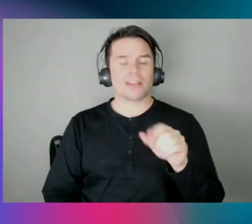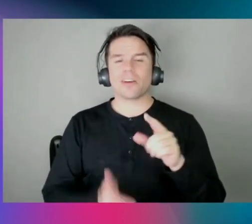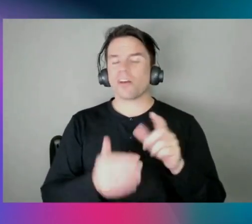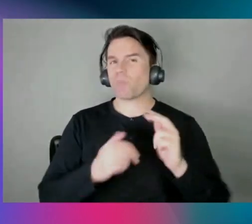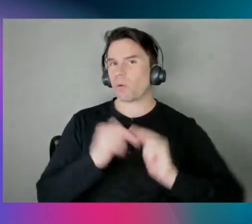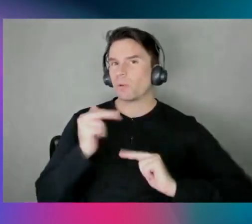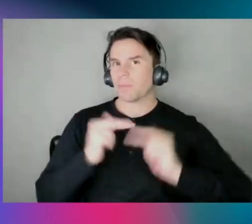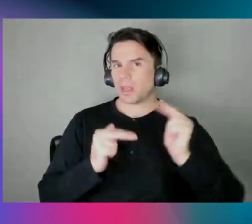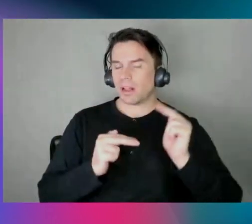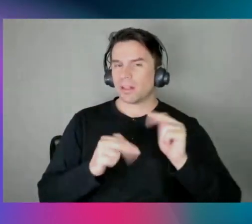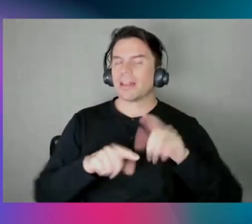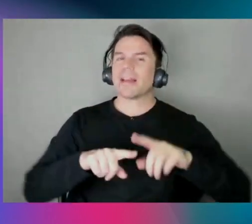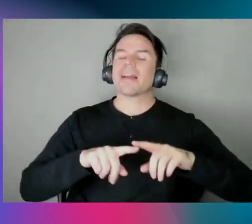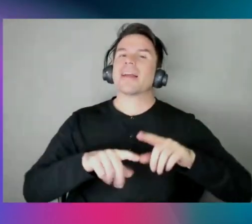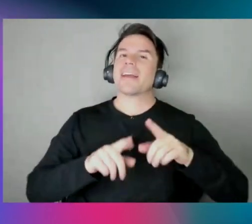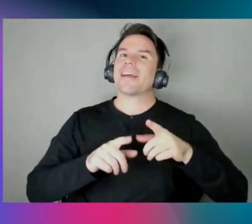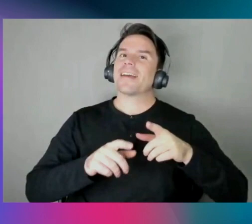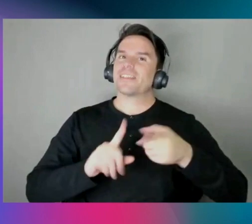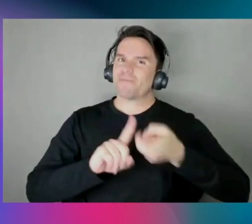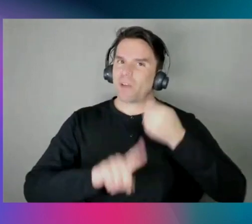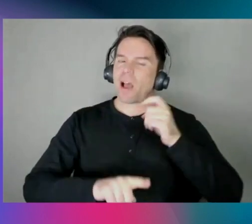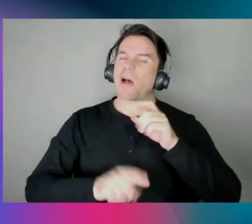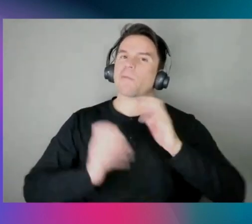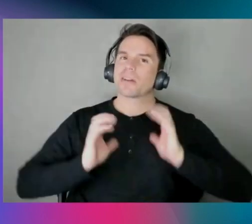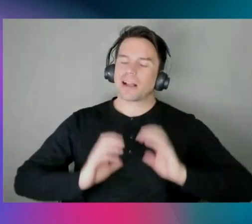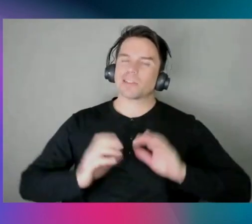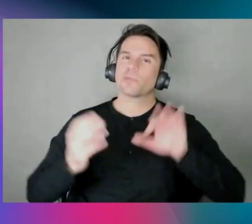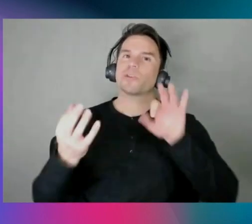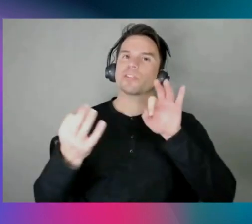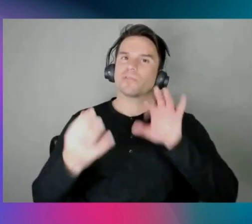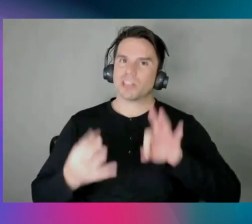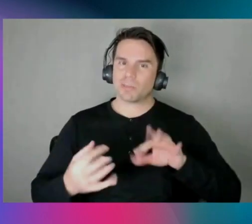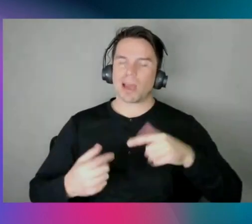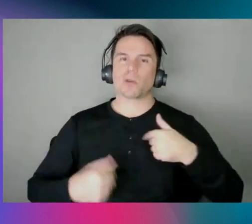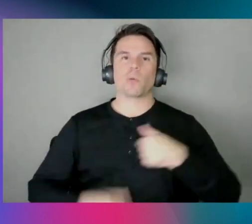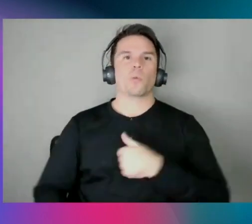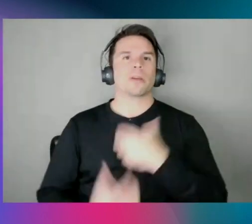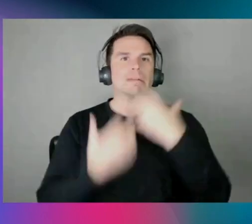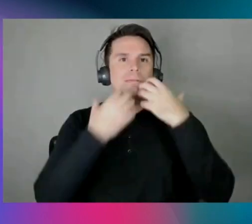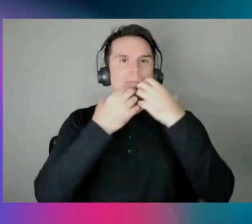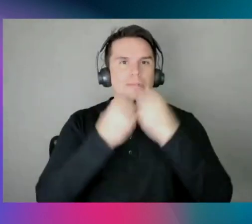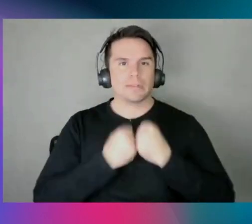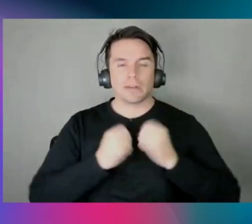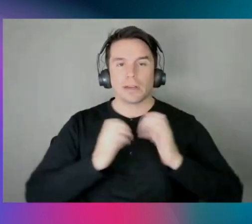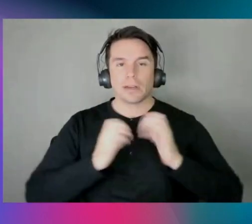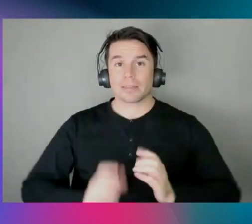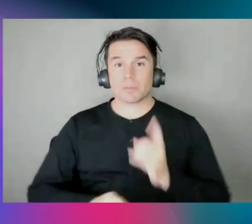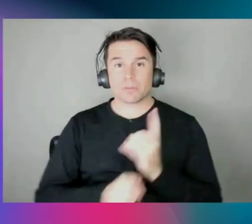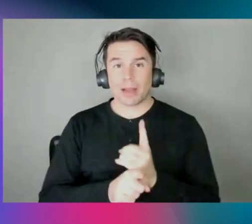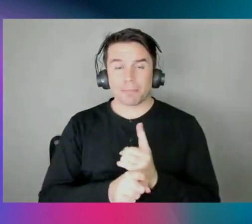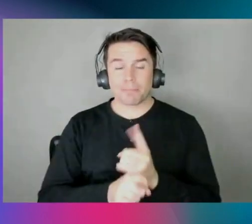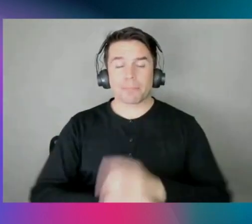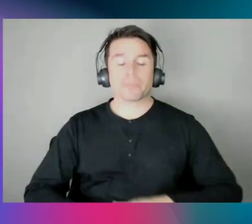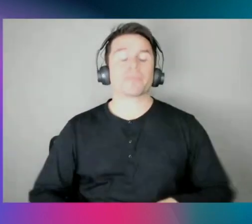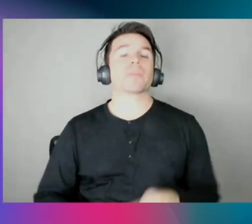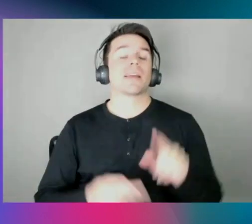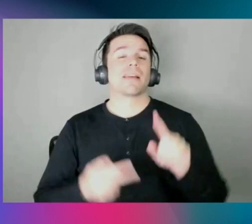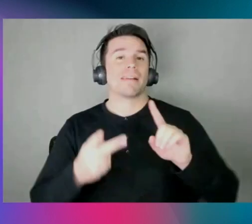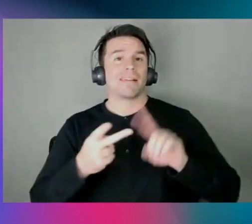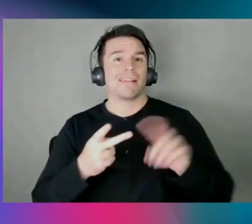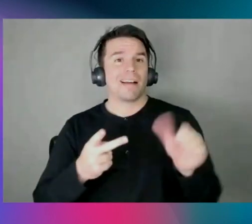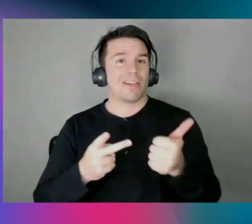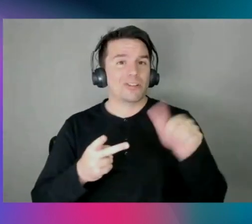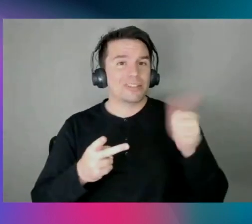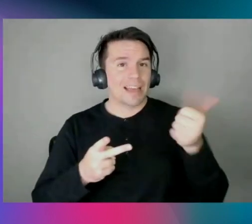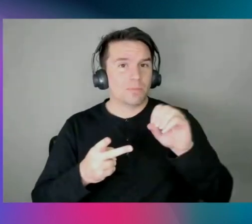customers. We're obsessed with our customers. And the other 10% is us inferring, what do our customers really need? Yeah. And right